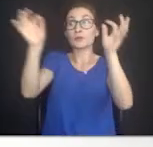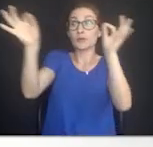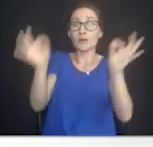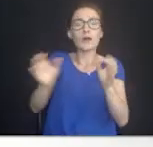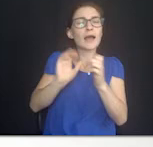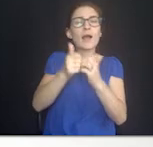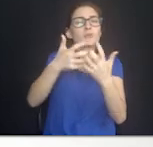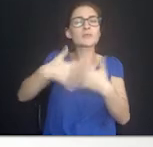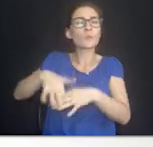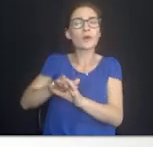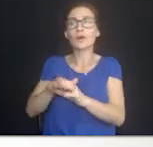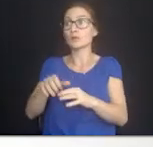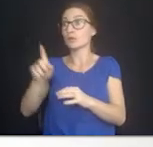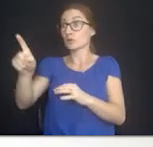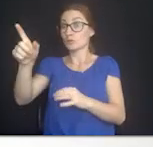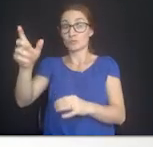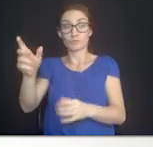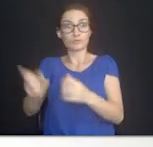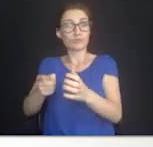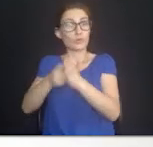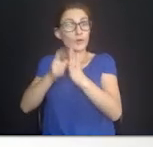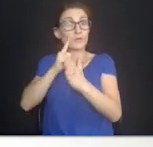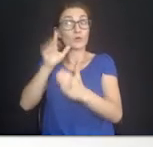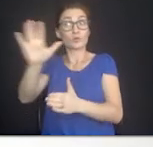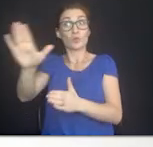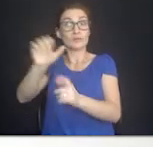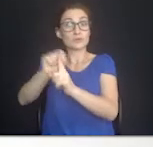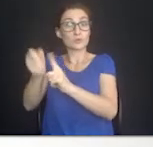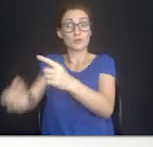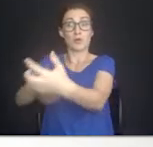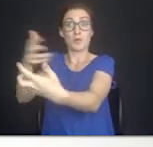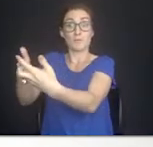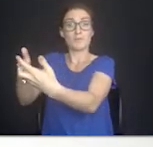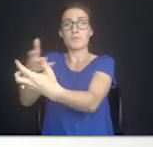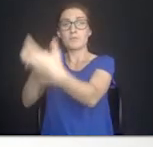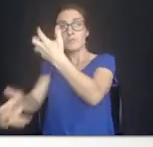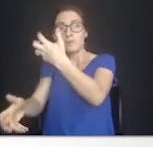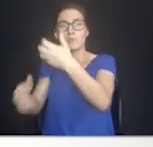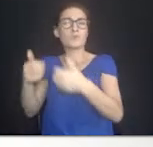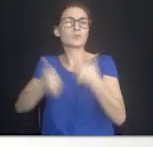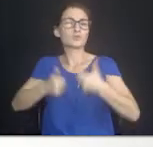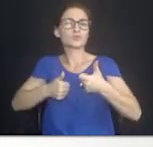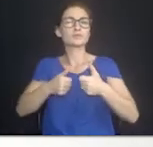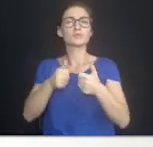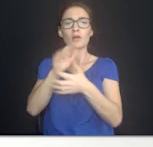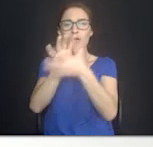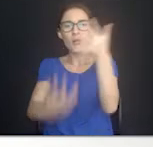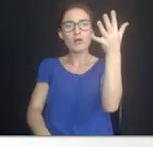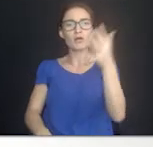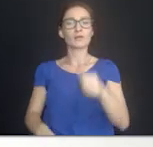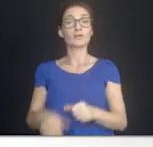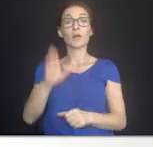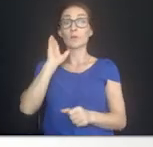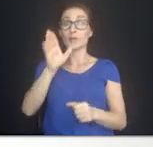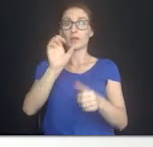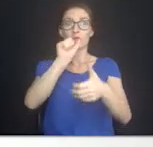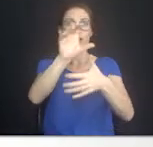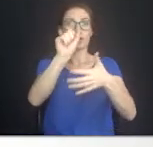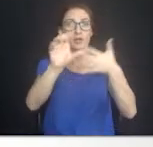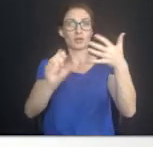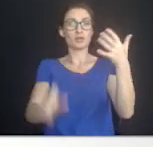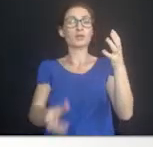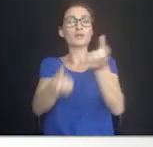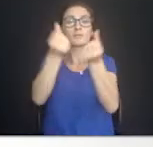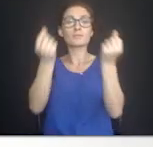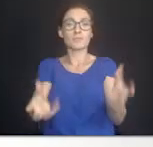my own situation? And when should I address them? How do I look at all this stuff? So we're going to cover a lot of topics, like I said, today, and there's